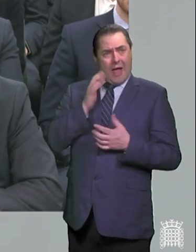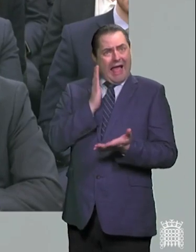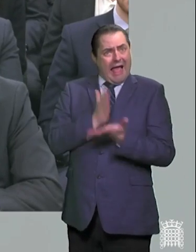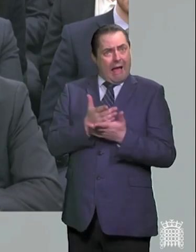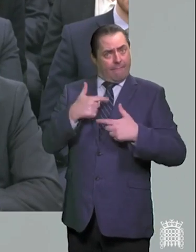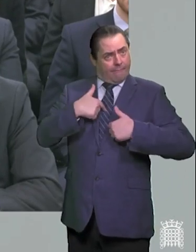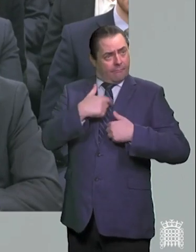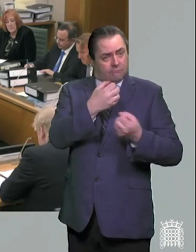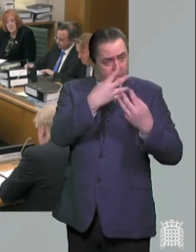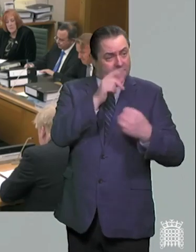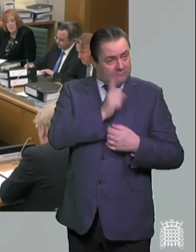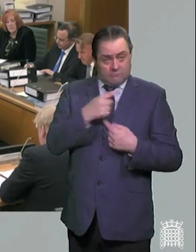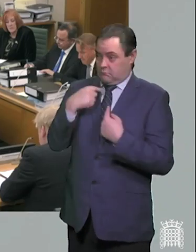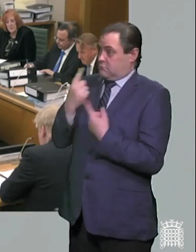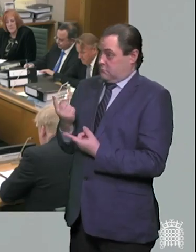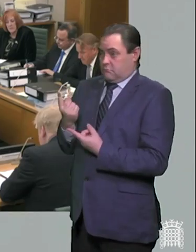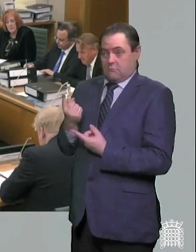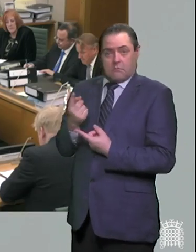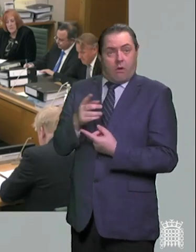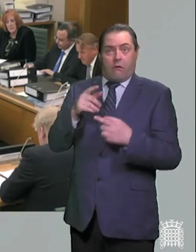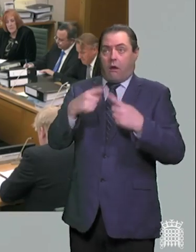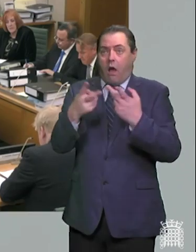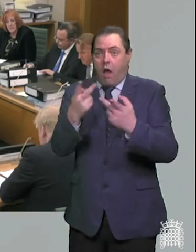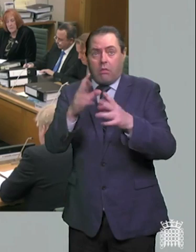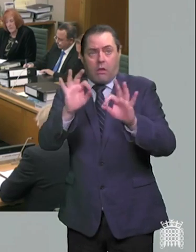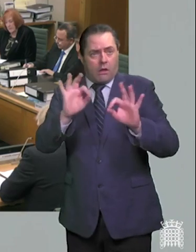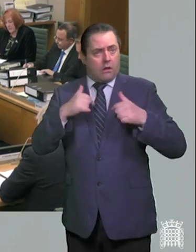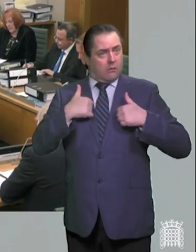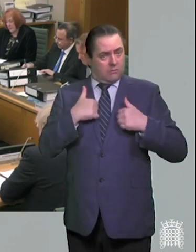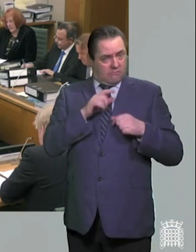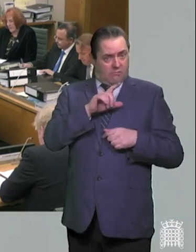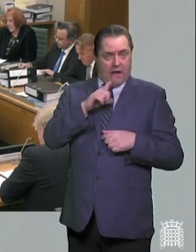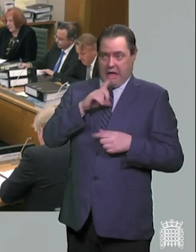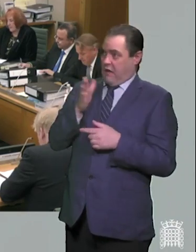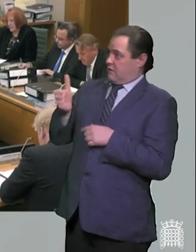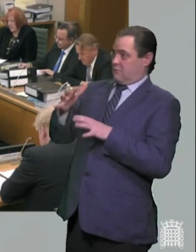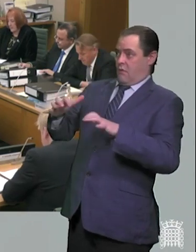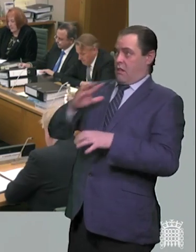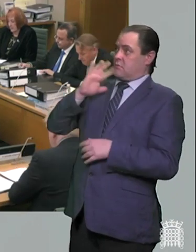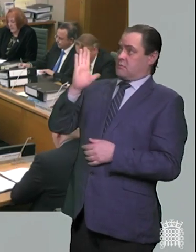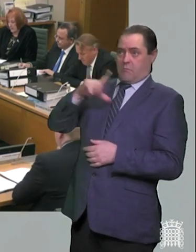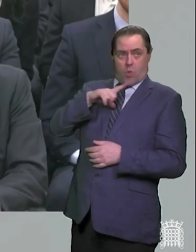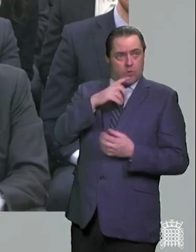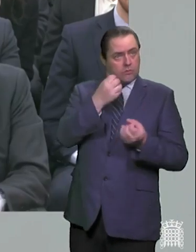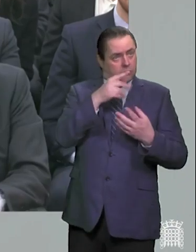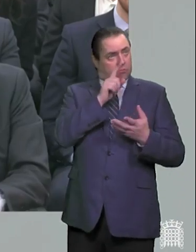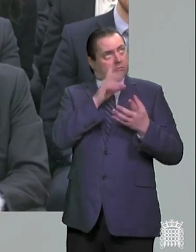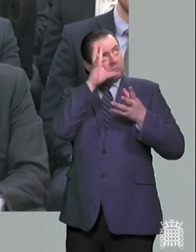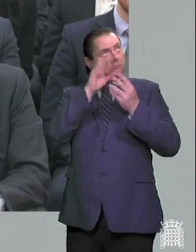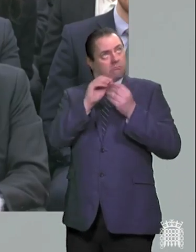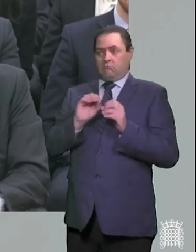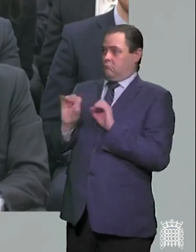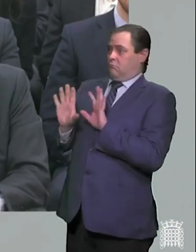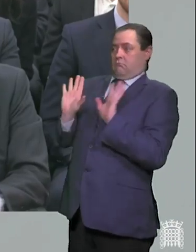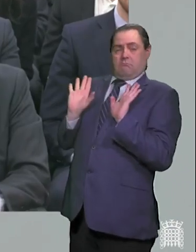I believed, and that is why I said it. To understand why I believed it, you have to go back